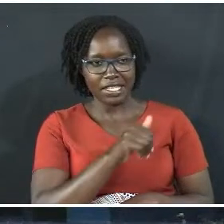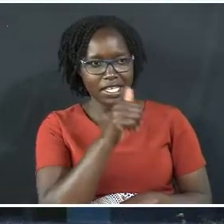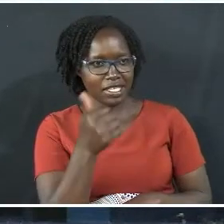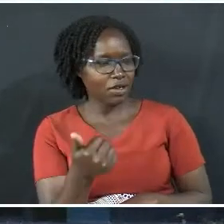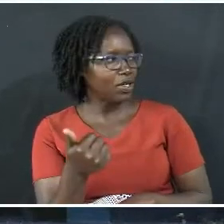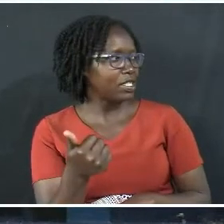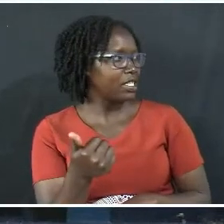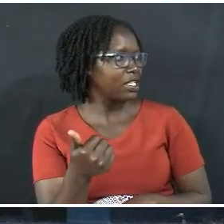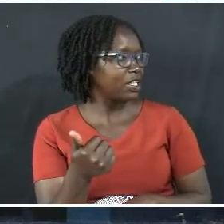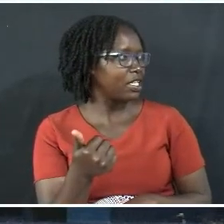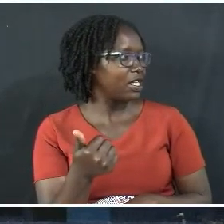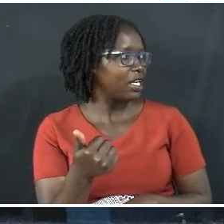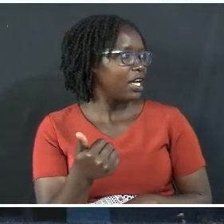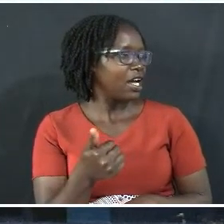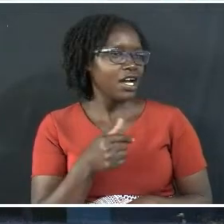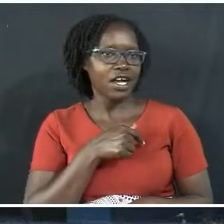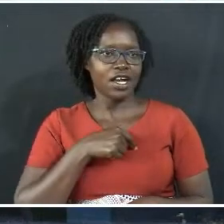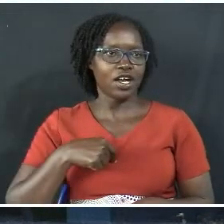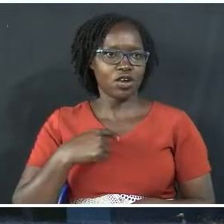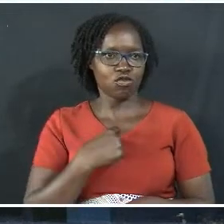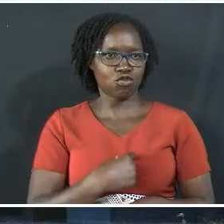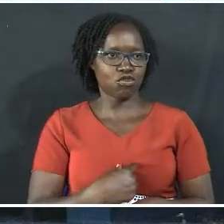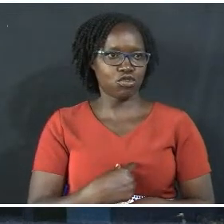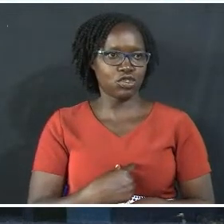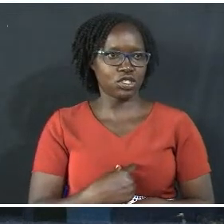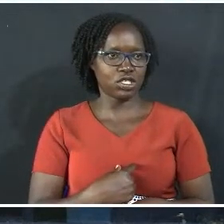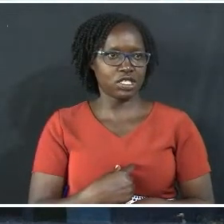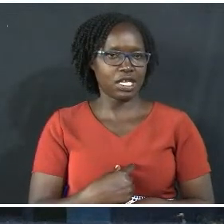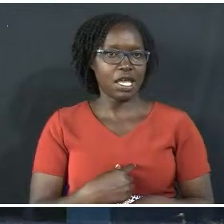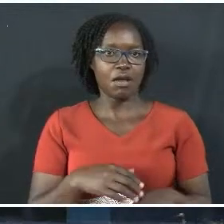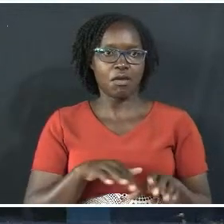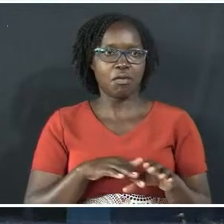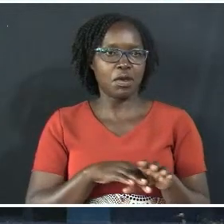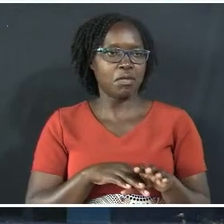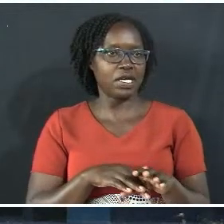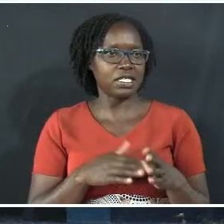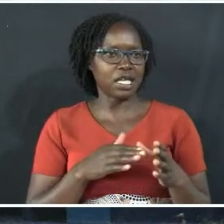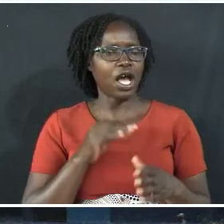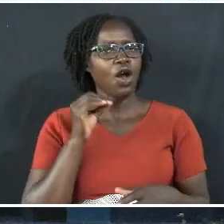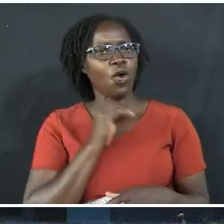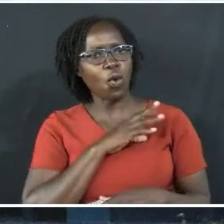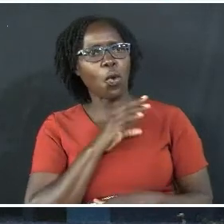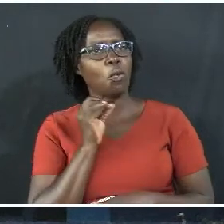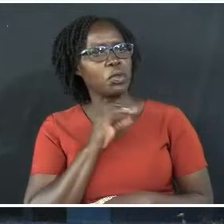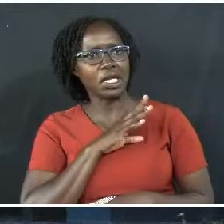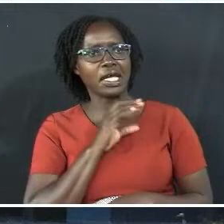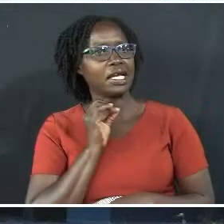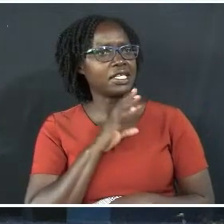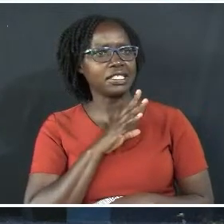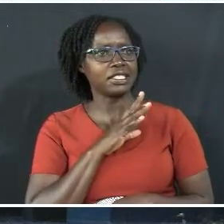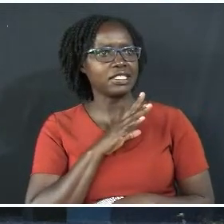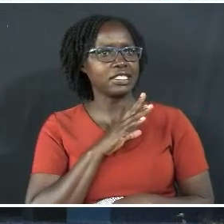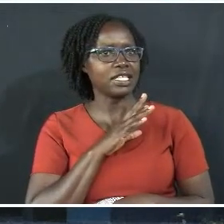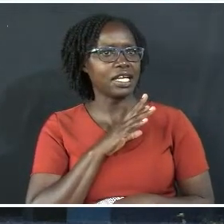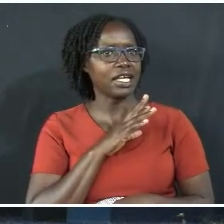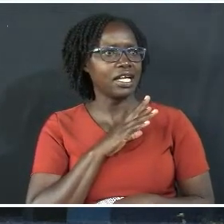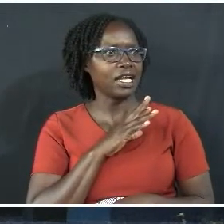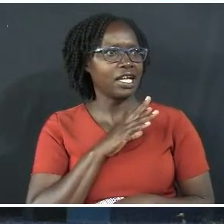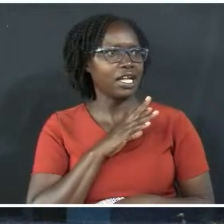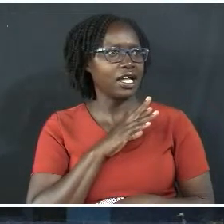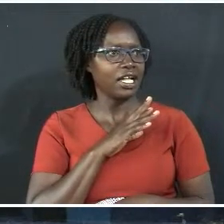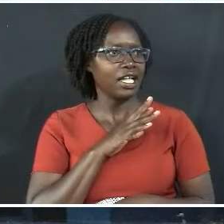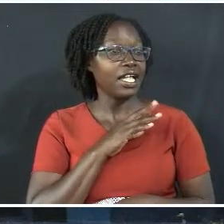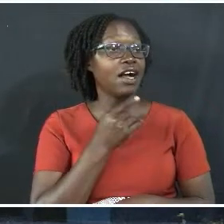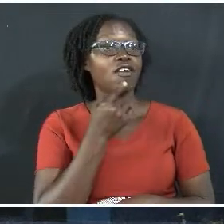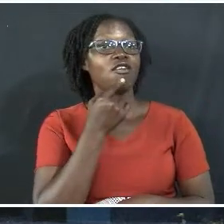had a cross, which my members here complained about. I have